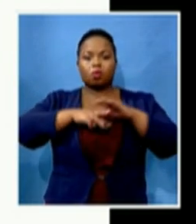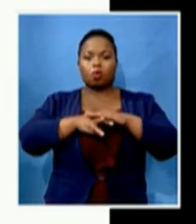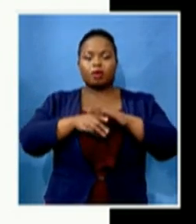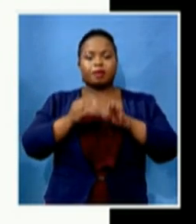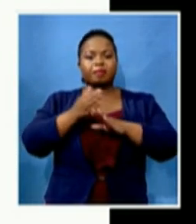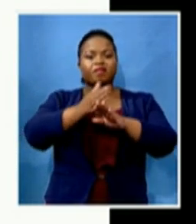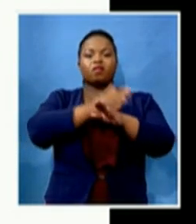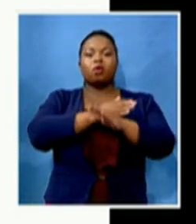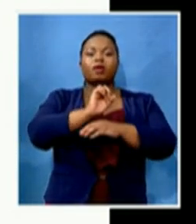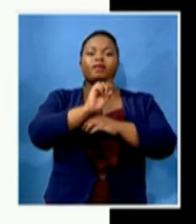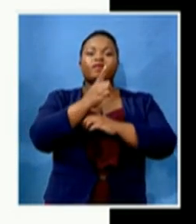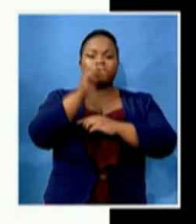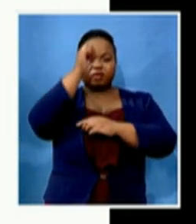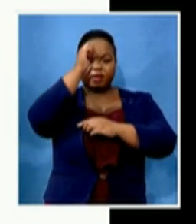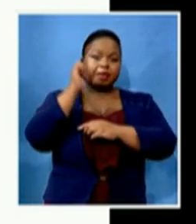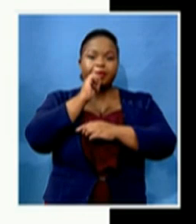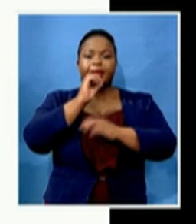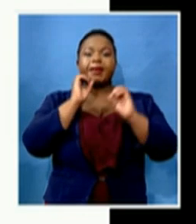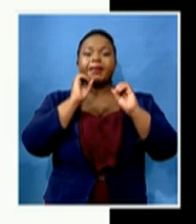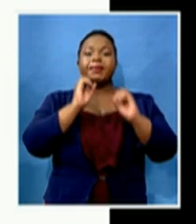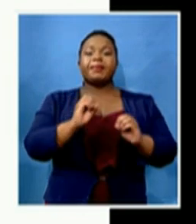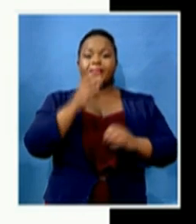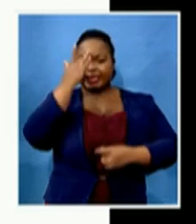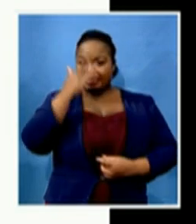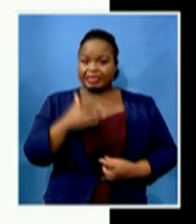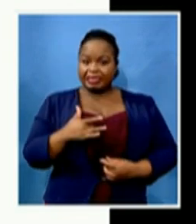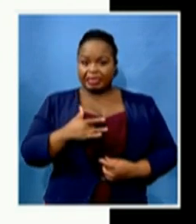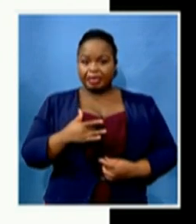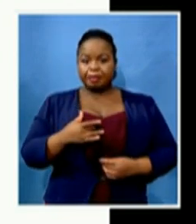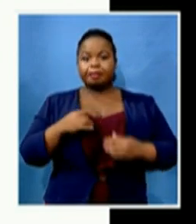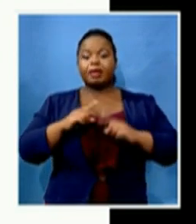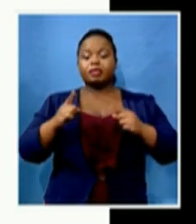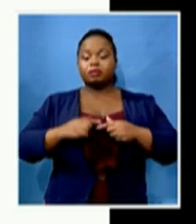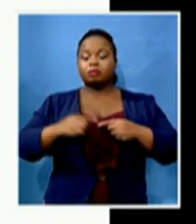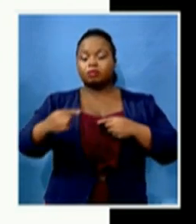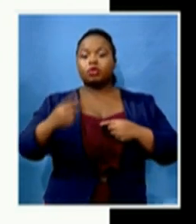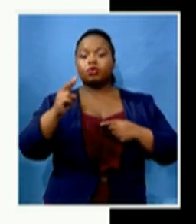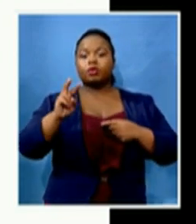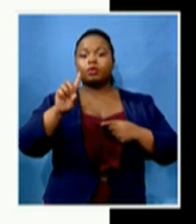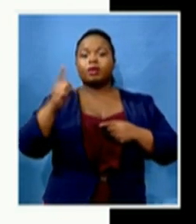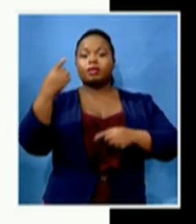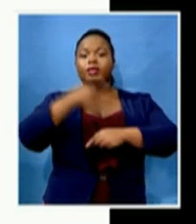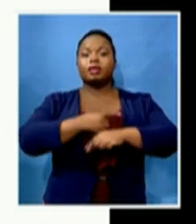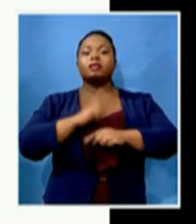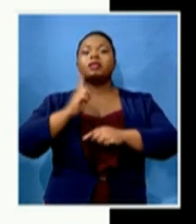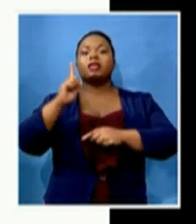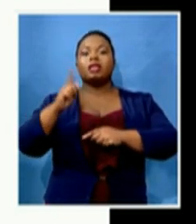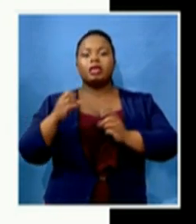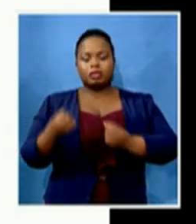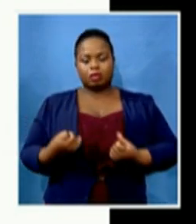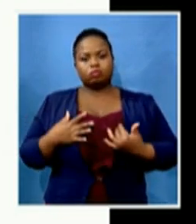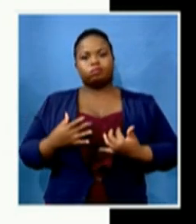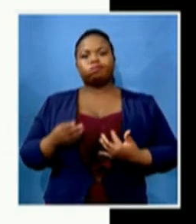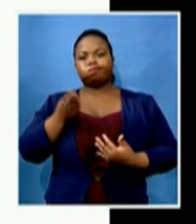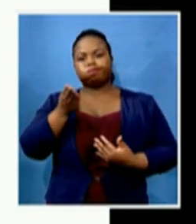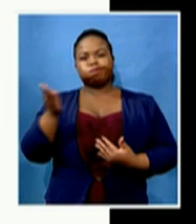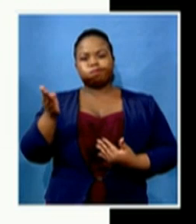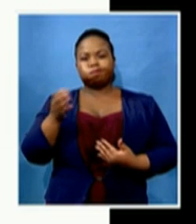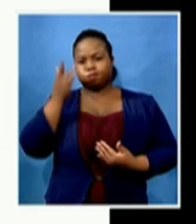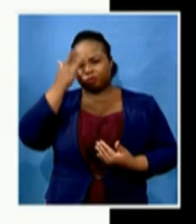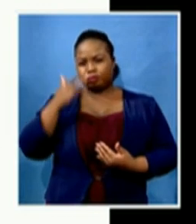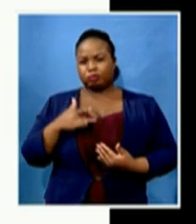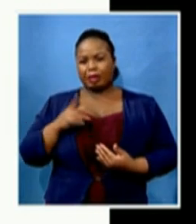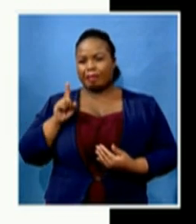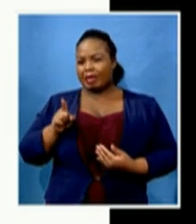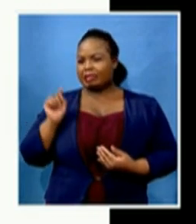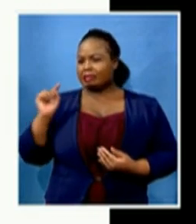show infections 21 days later. But the model at this stage isn't very good at the opposite